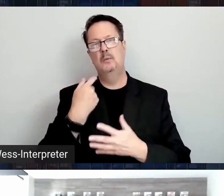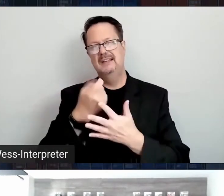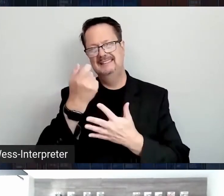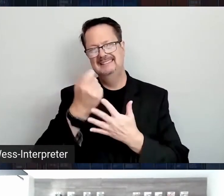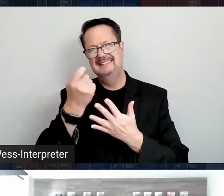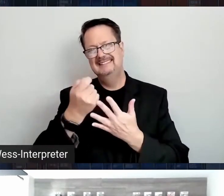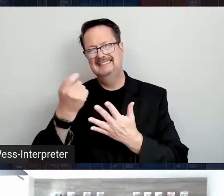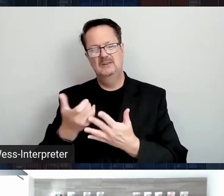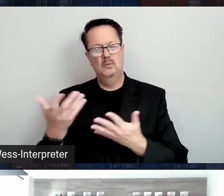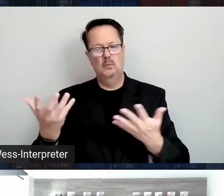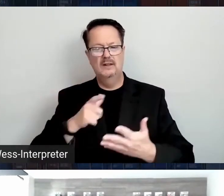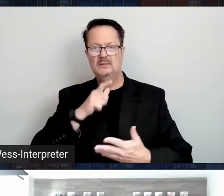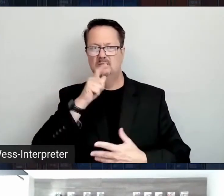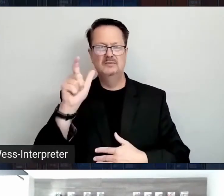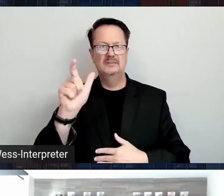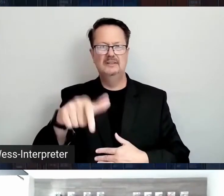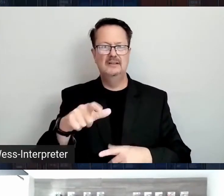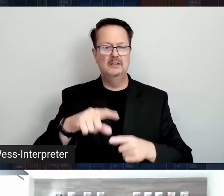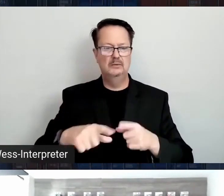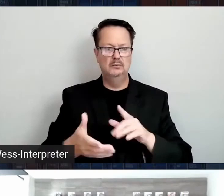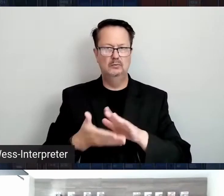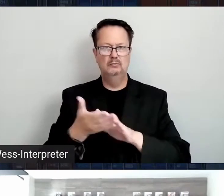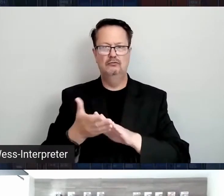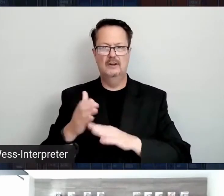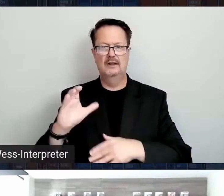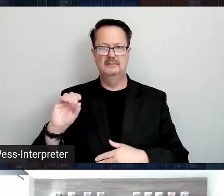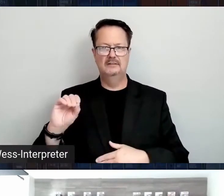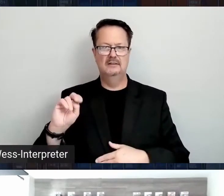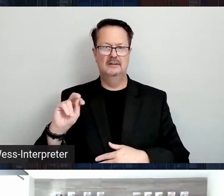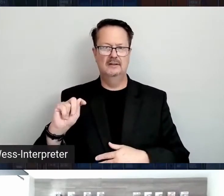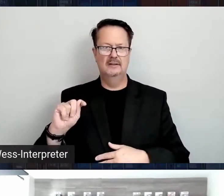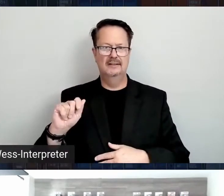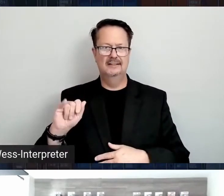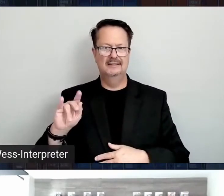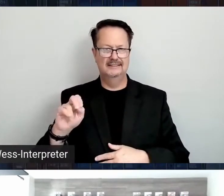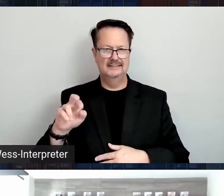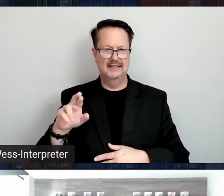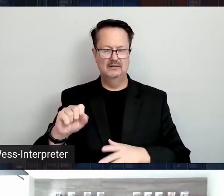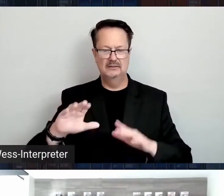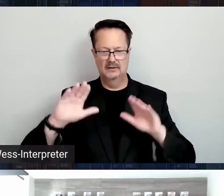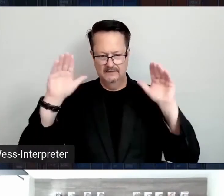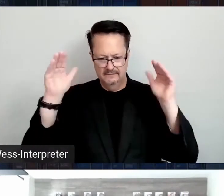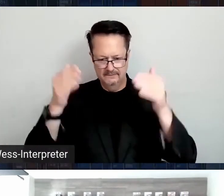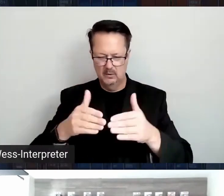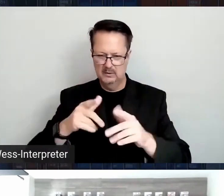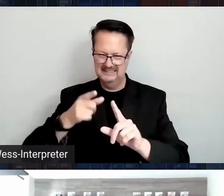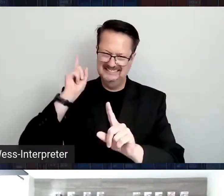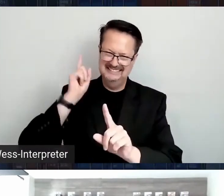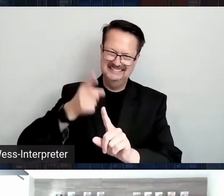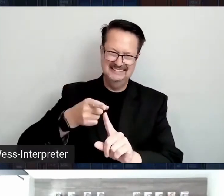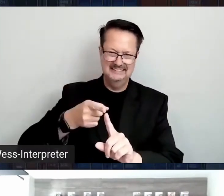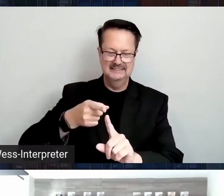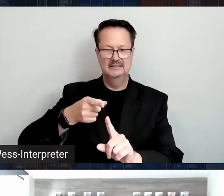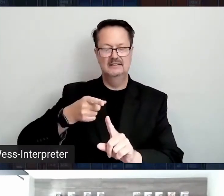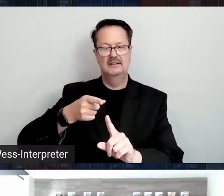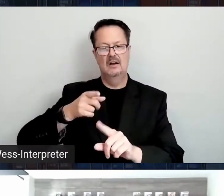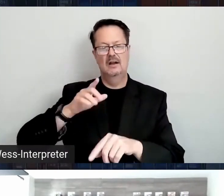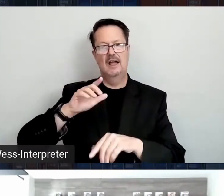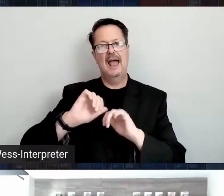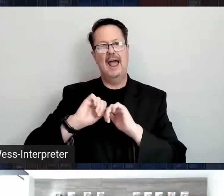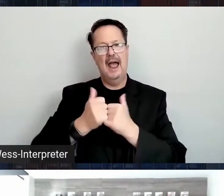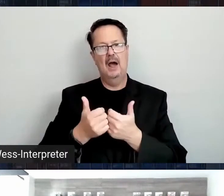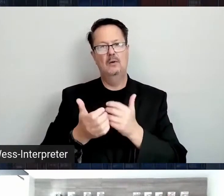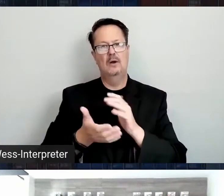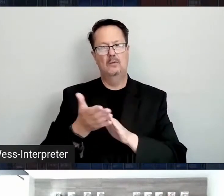that aren't necessary to run containers, and really focused and honed the OS on just being laser focused on how do I run a container